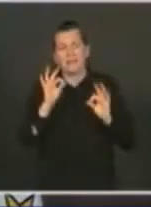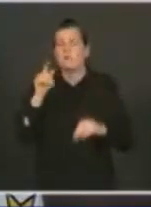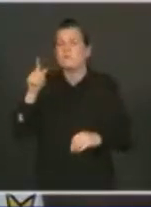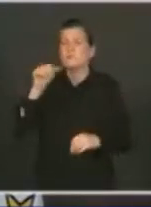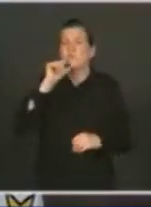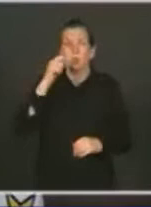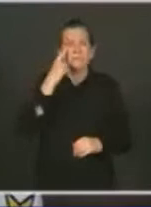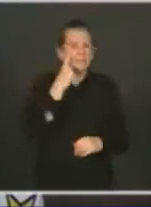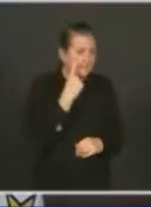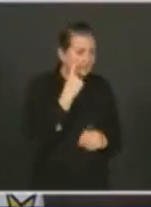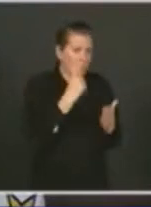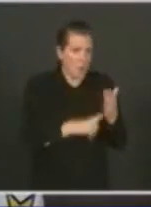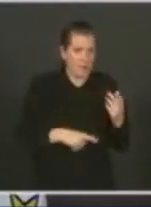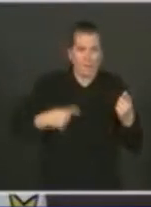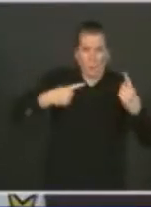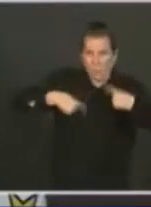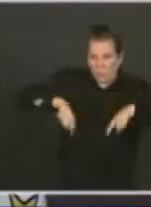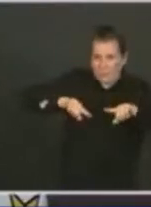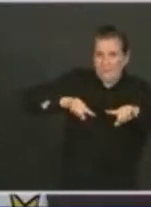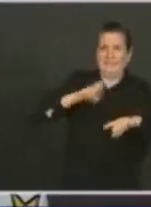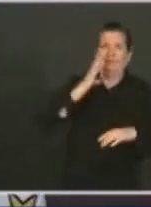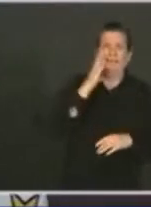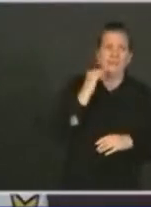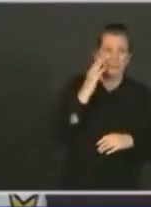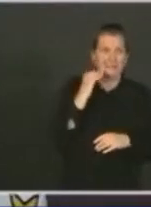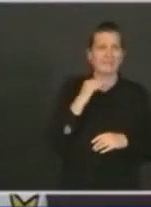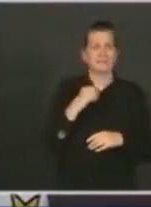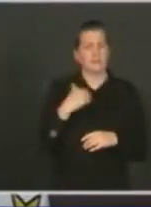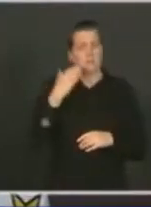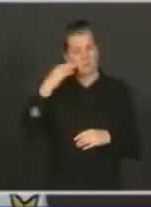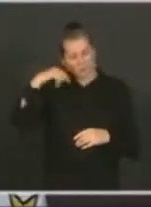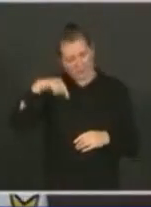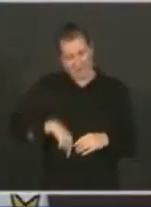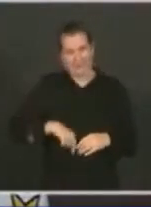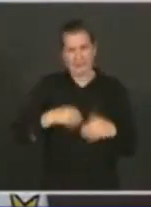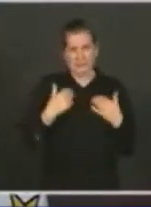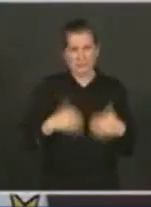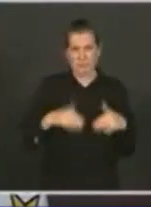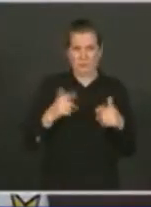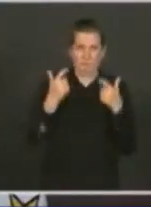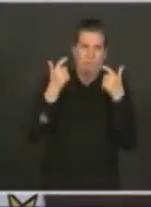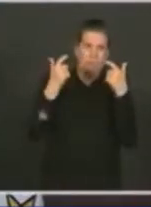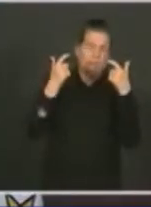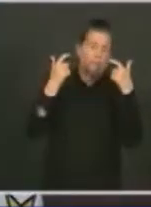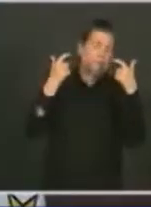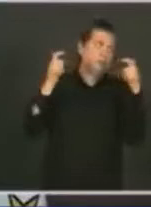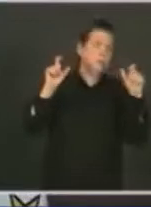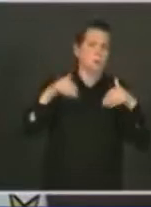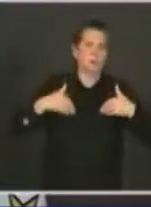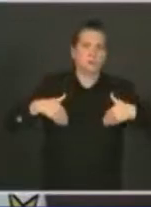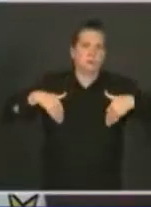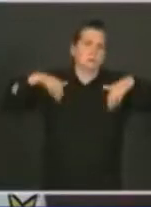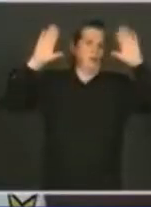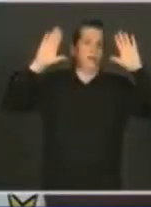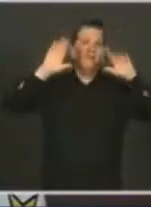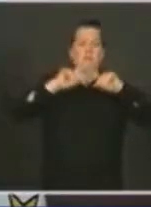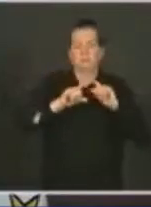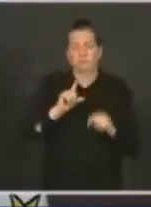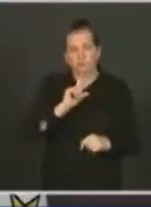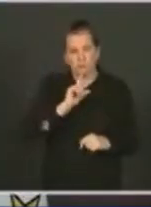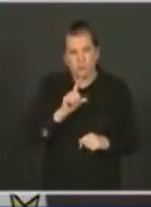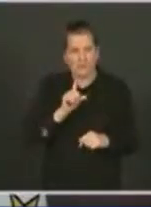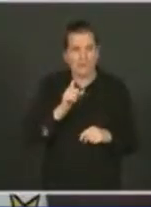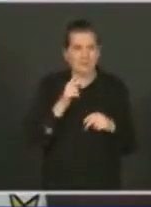lower fatality rates. I know that this is a big sacrifice for all of us, but it's a short-term